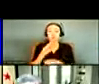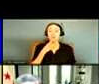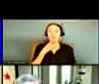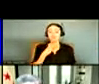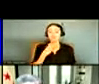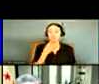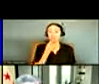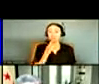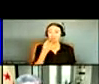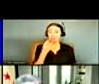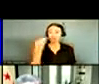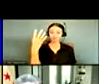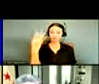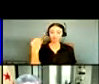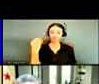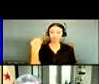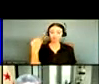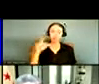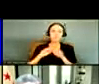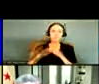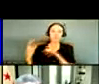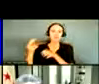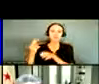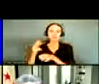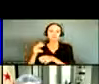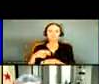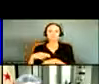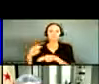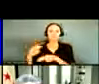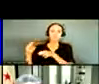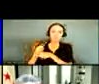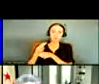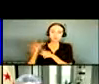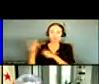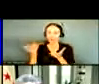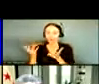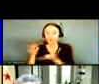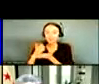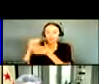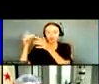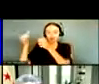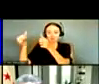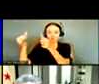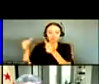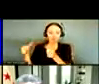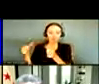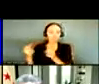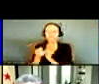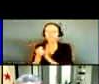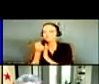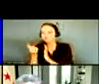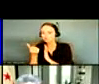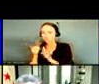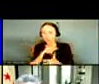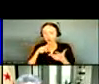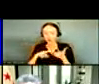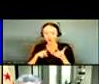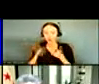a stop sign has been effectively removed. And the third part is to make some changes